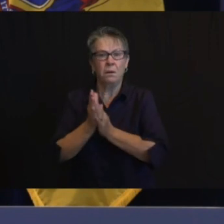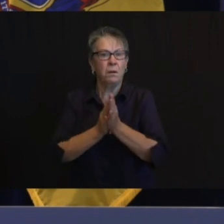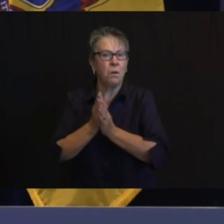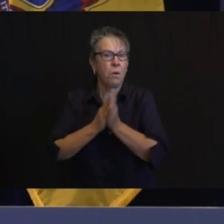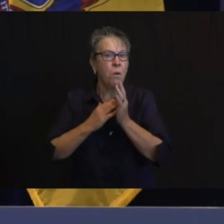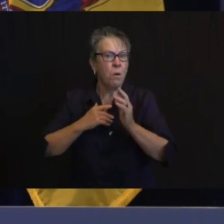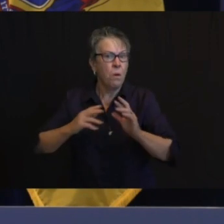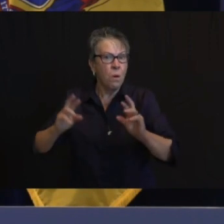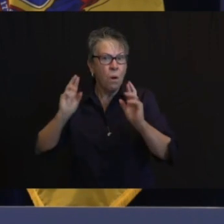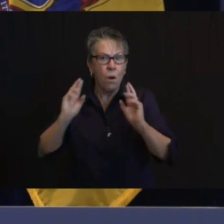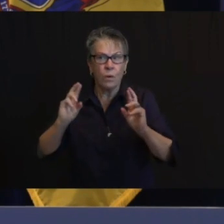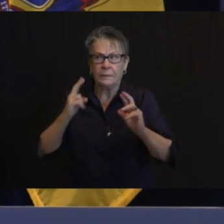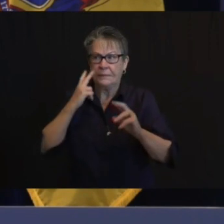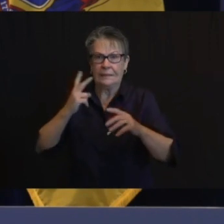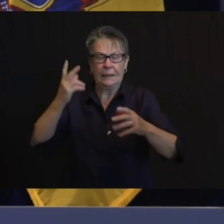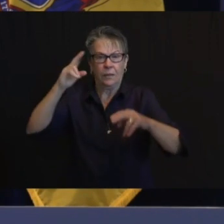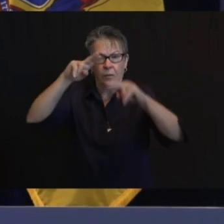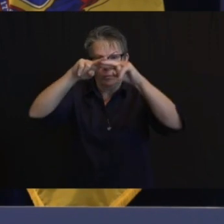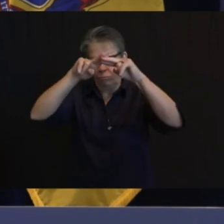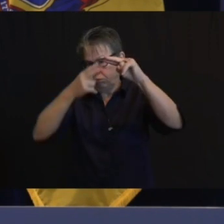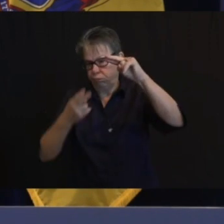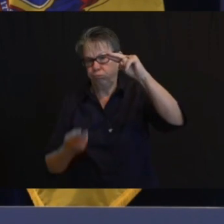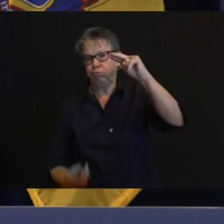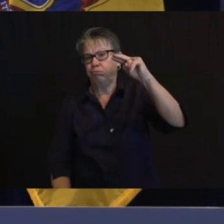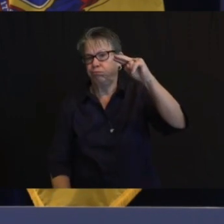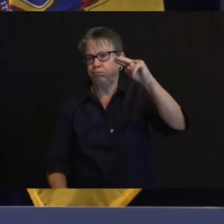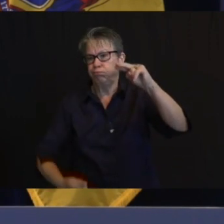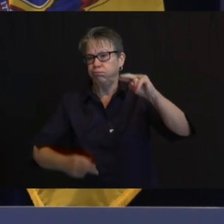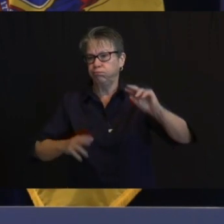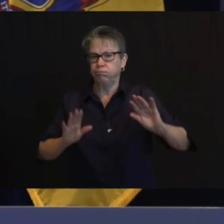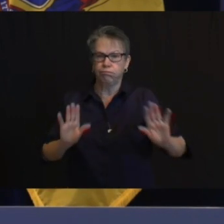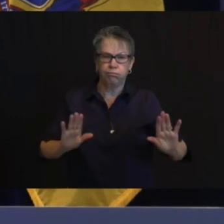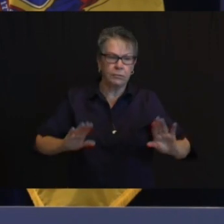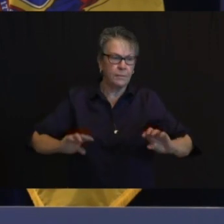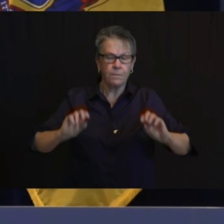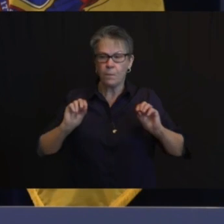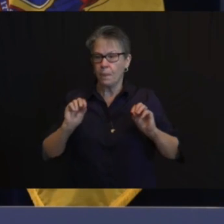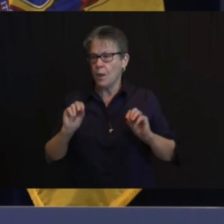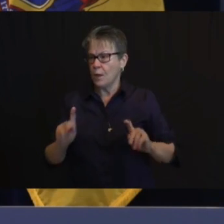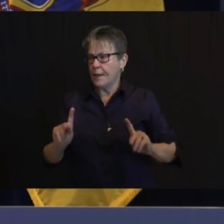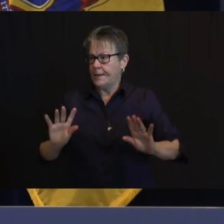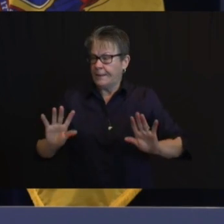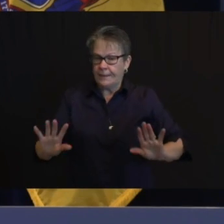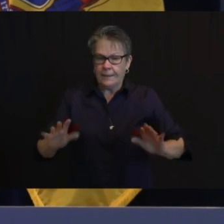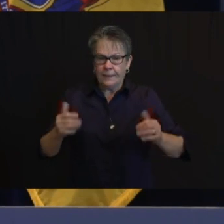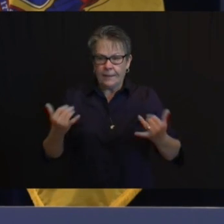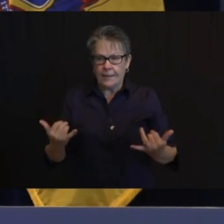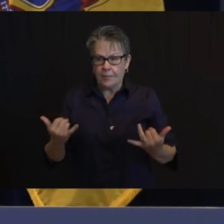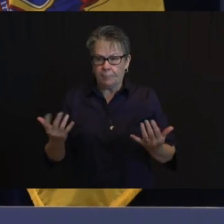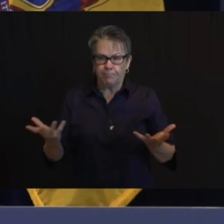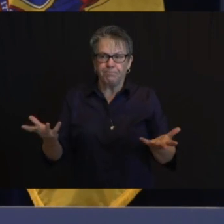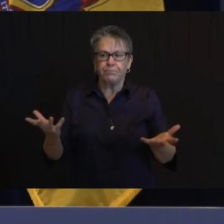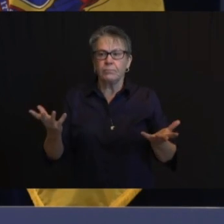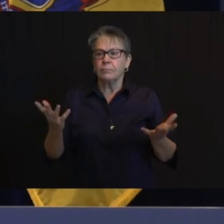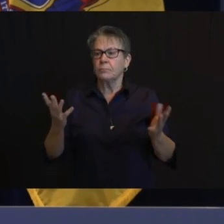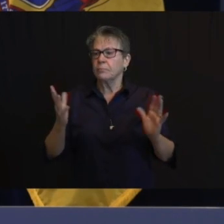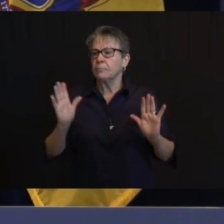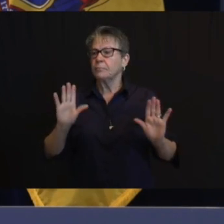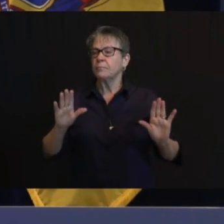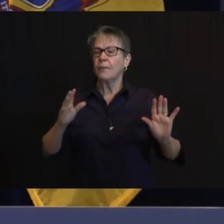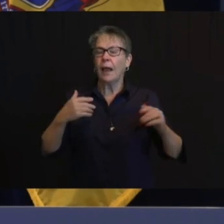takes place? Thank you. Thank you, Dave. I mean, listen, I've said this before, when